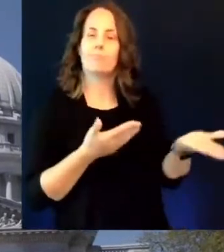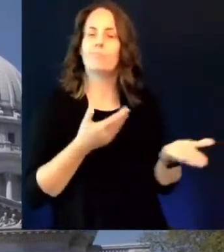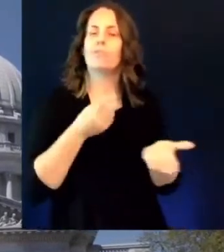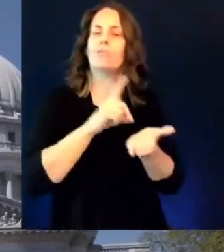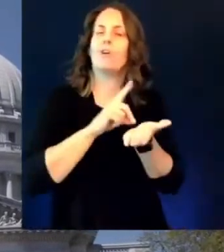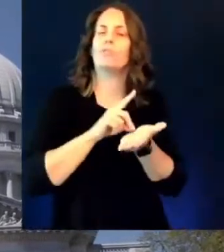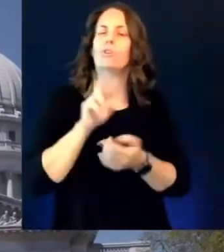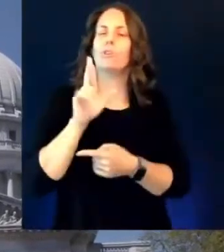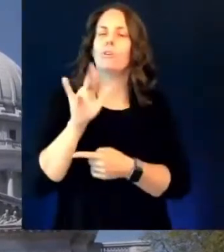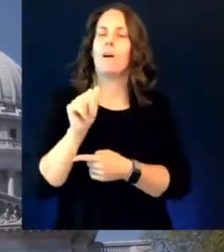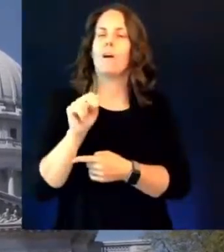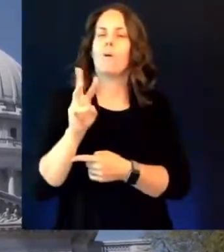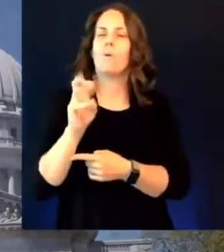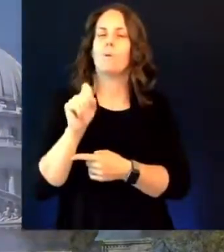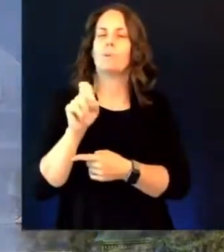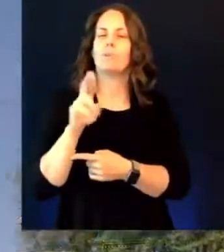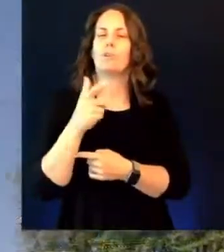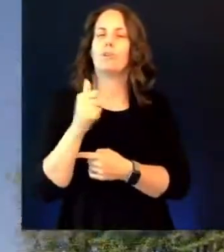Tracy Desalvo.